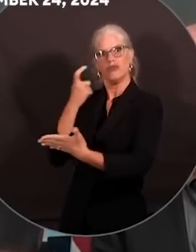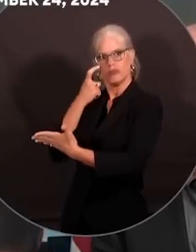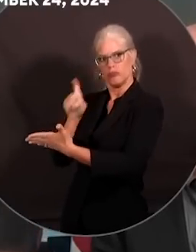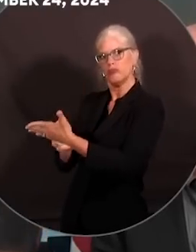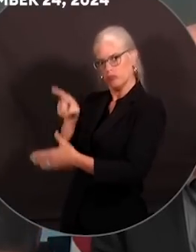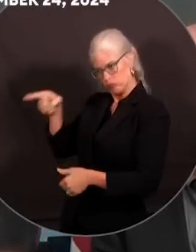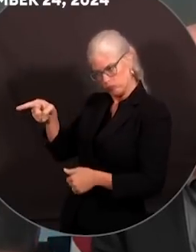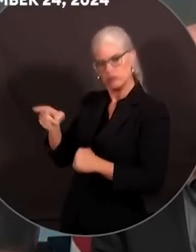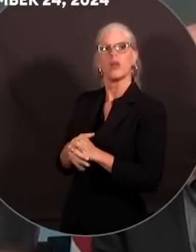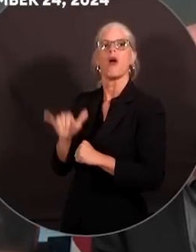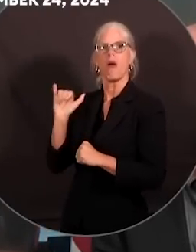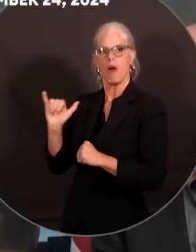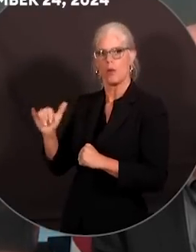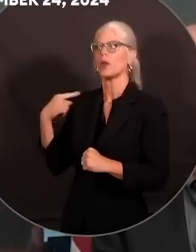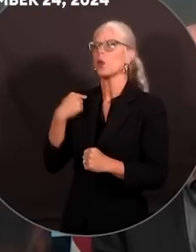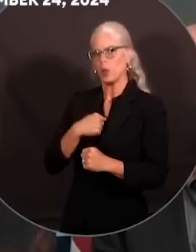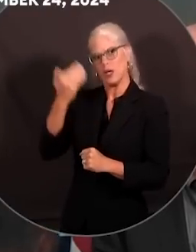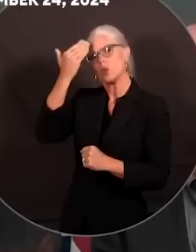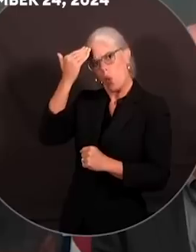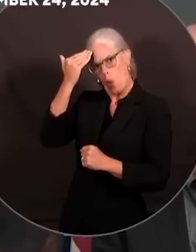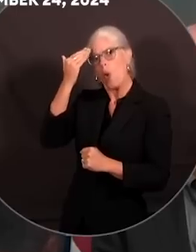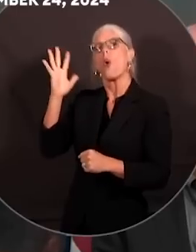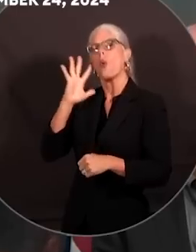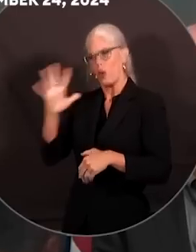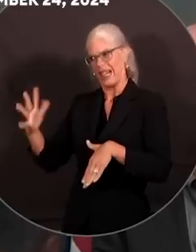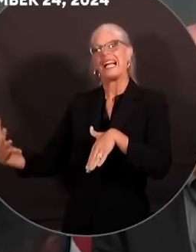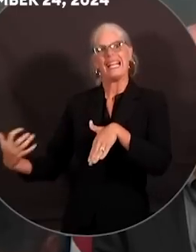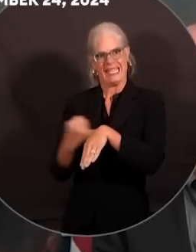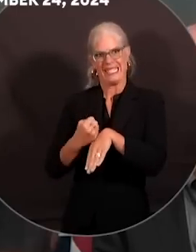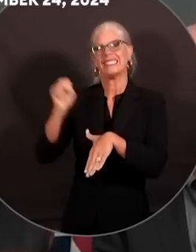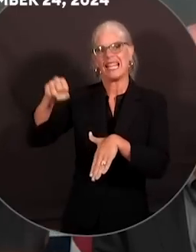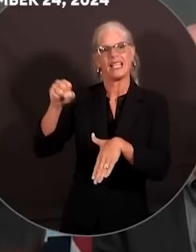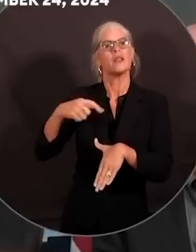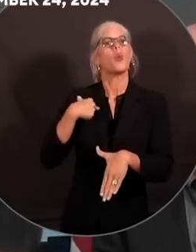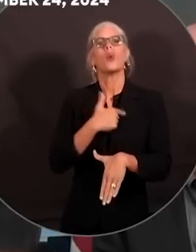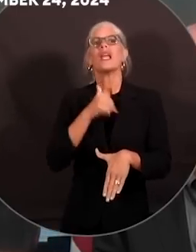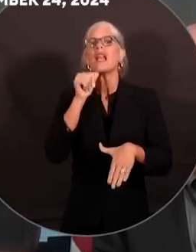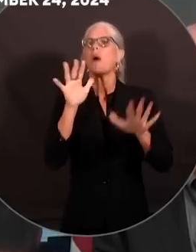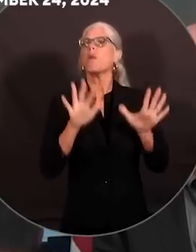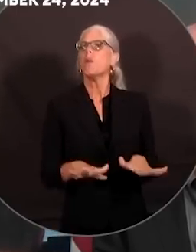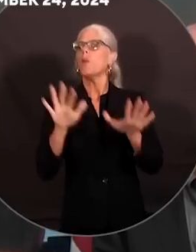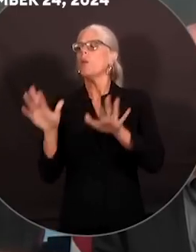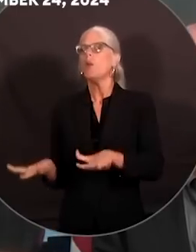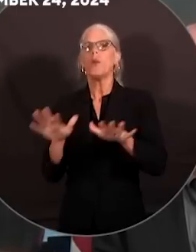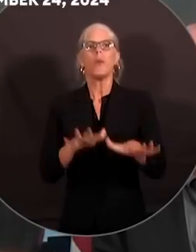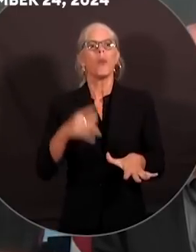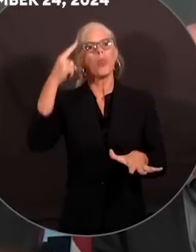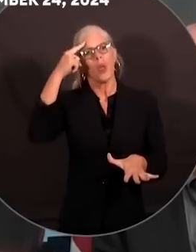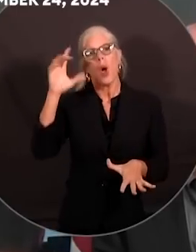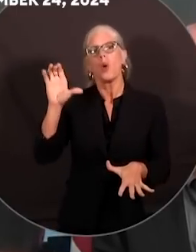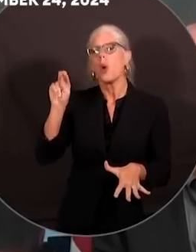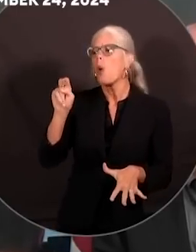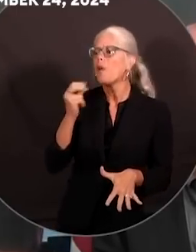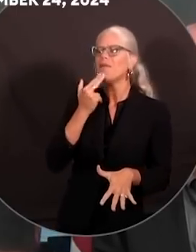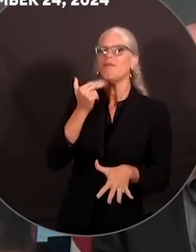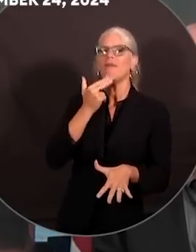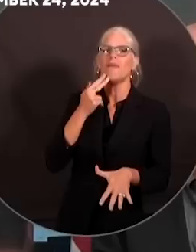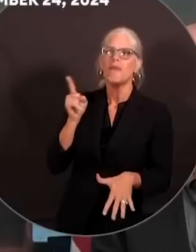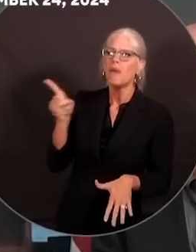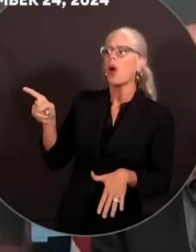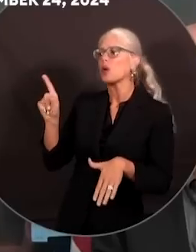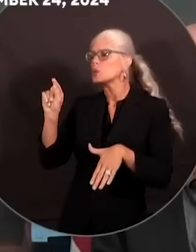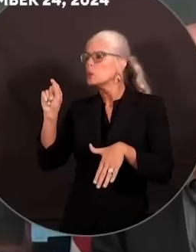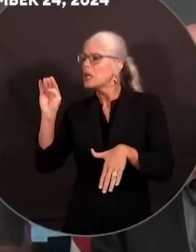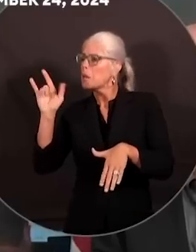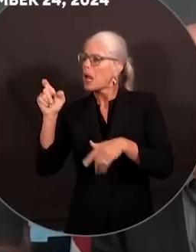matter what happens. But don't act like, well, the cone moved another 20 miles to the west, therefore we're